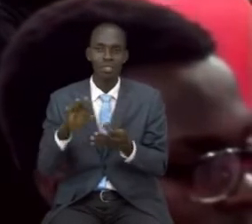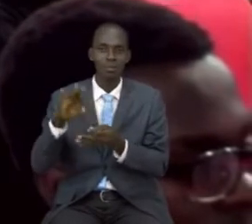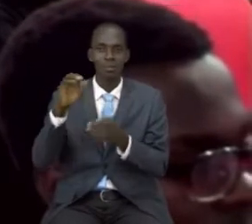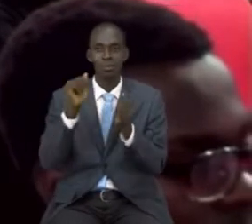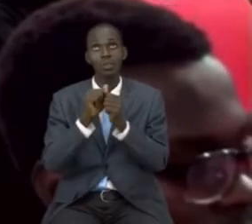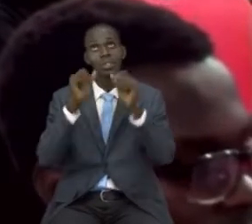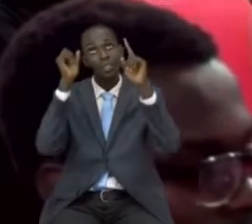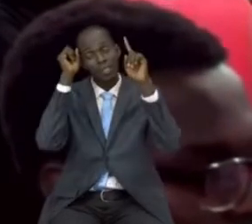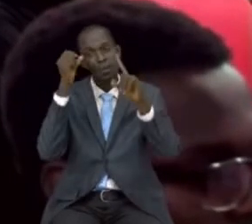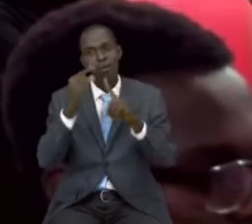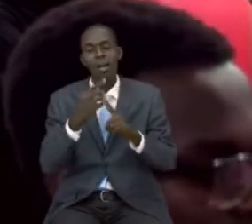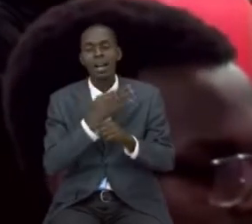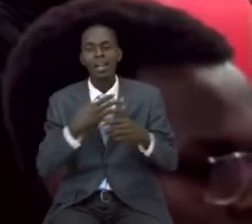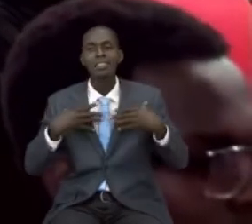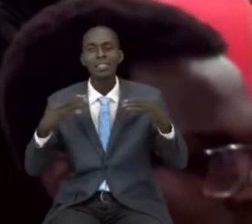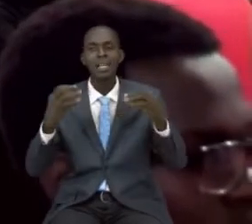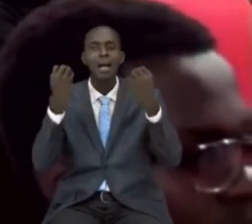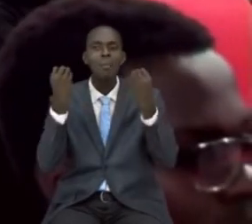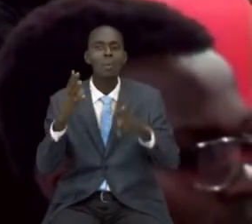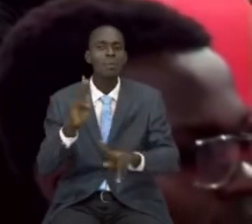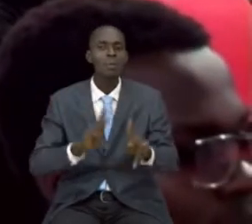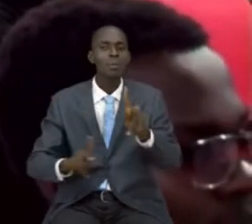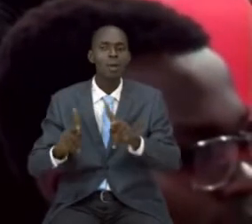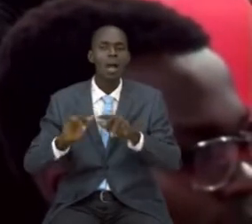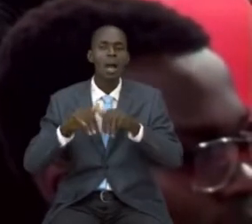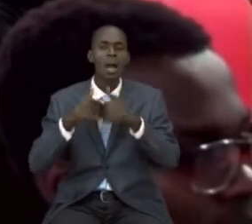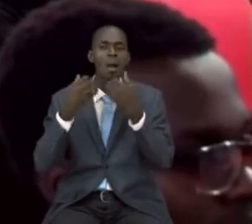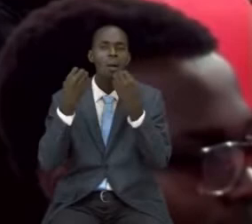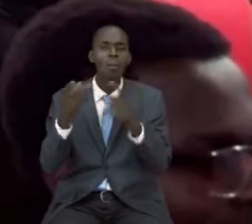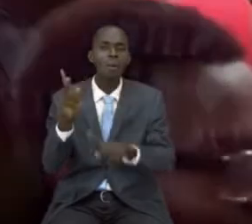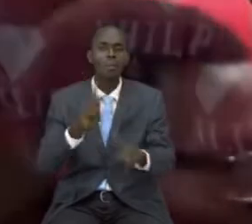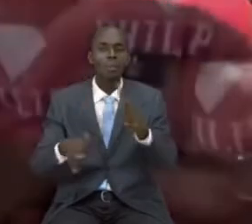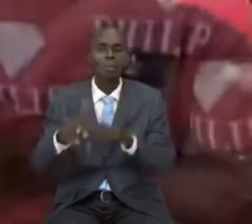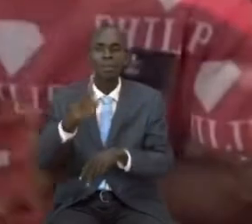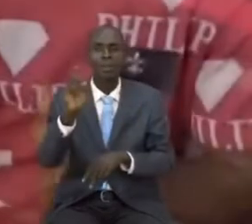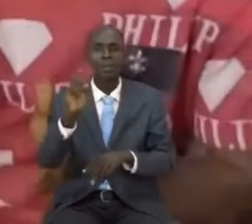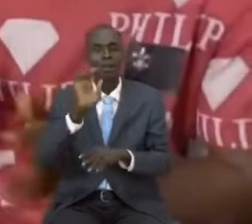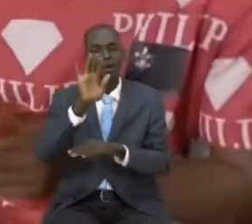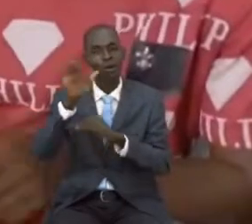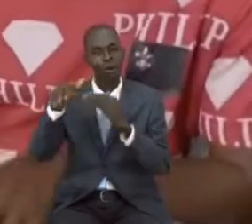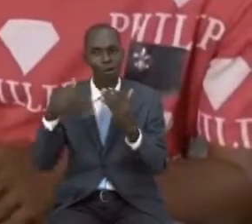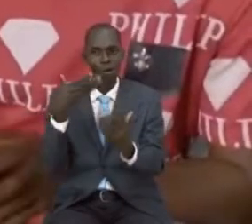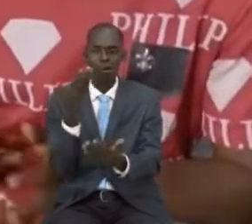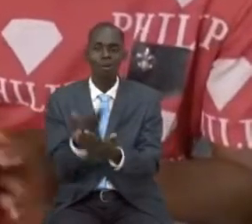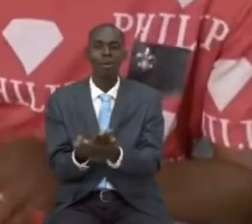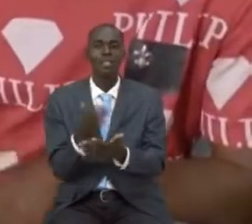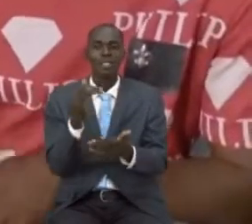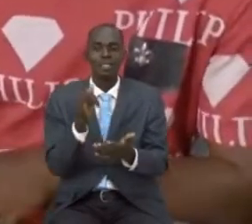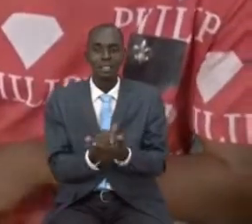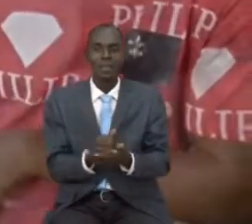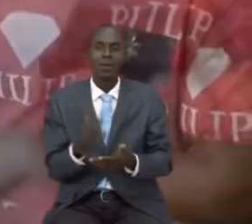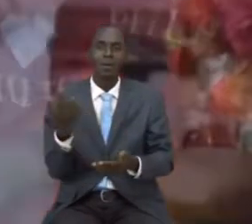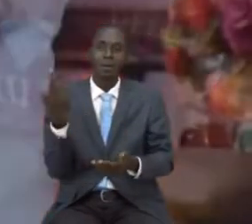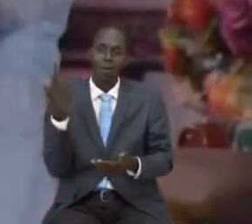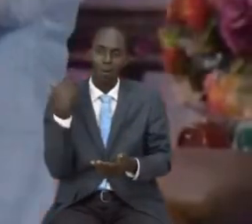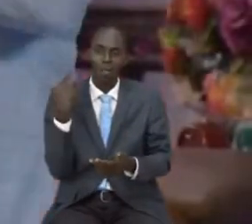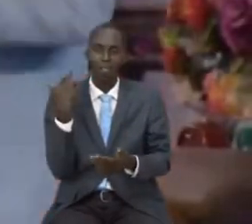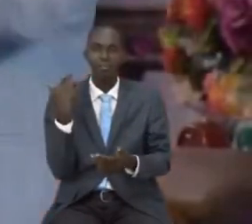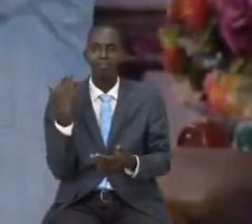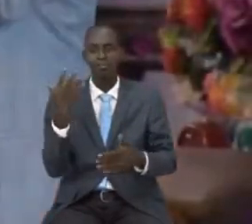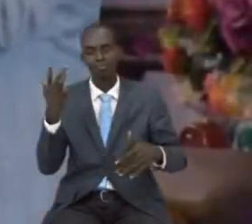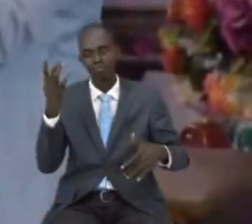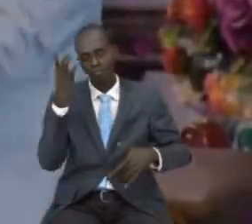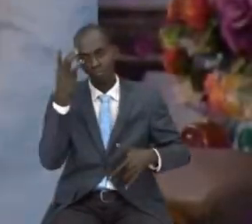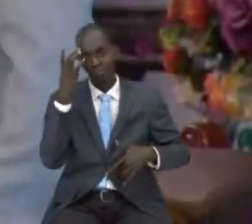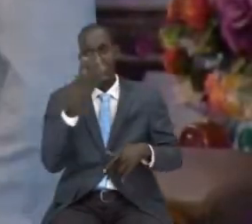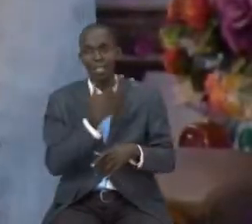healed how many? And healed how many? All that were sick.